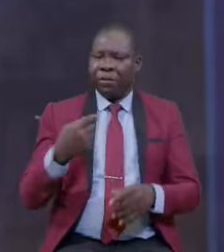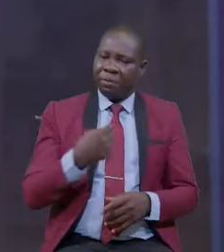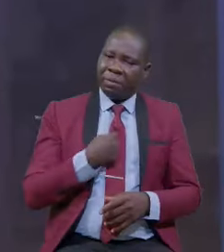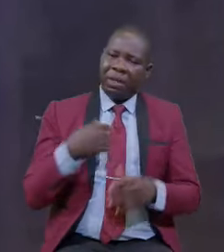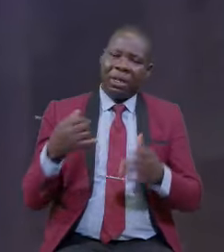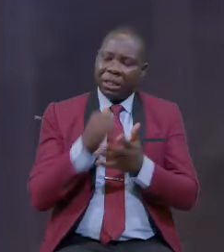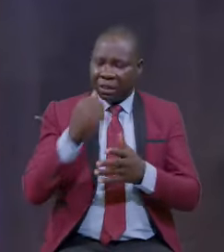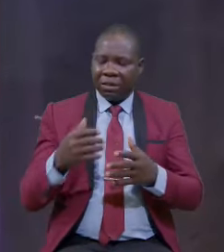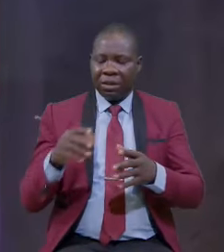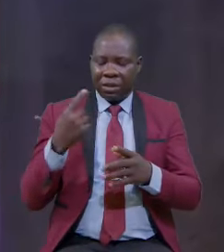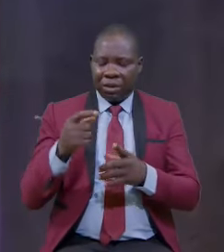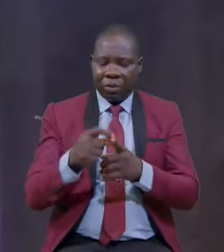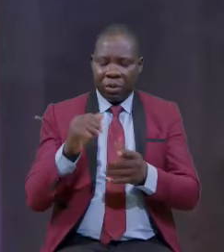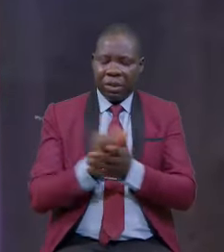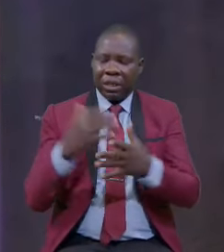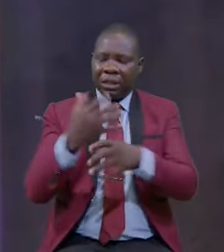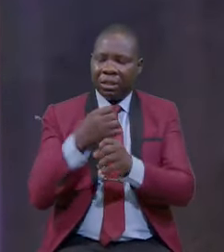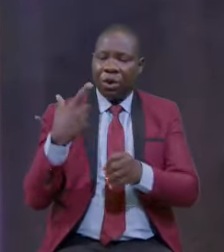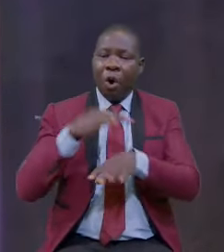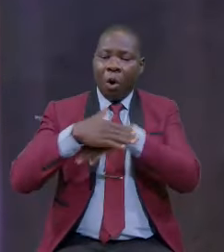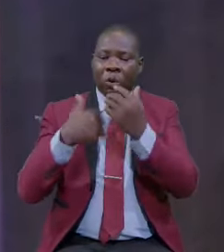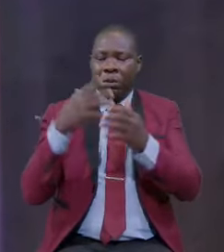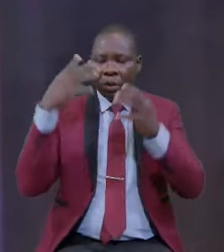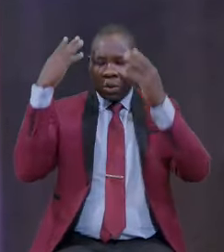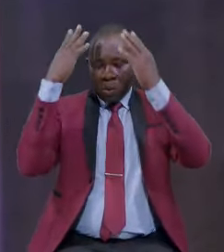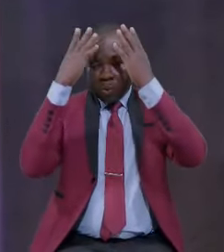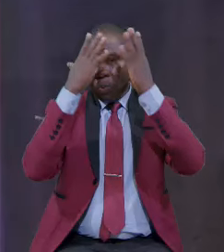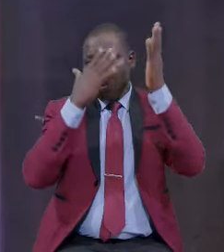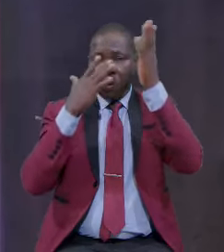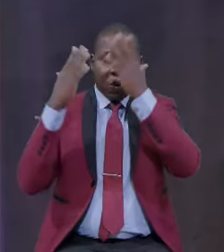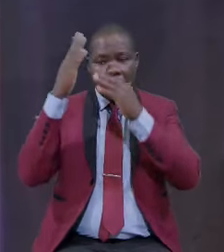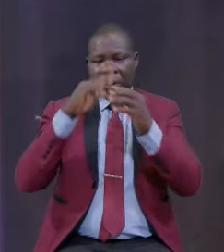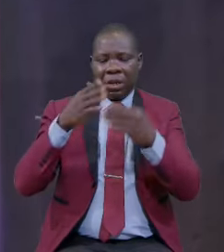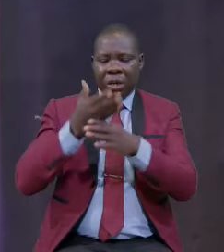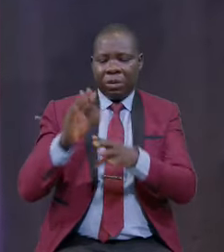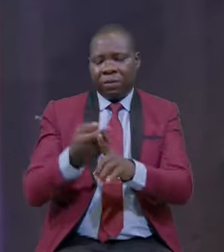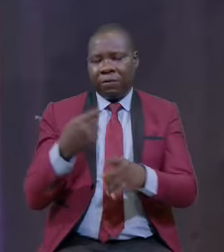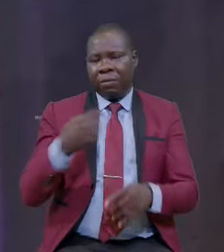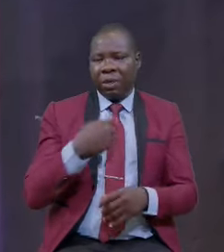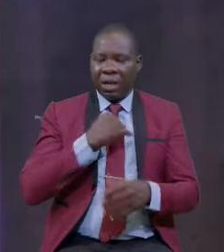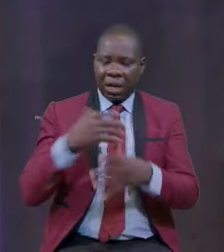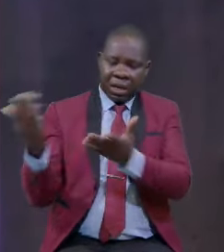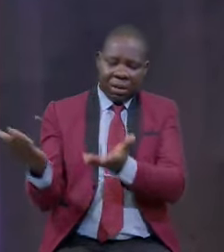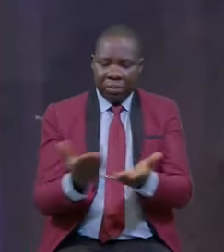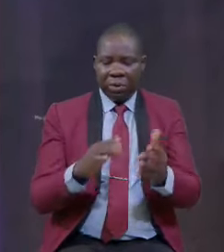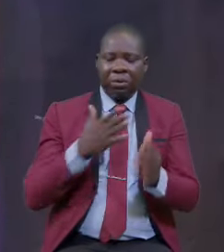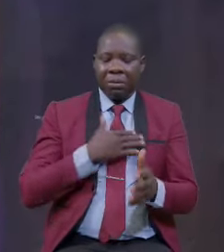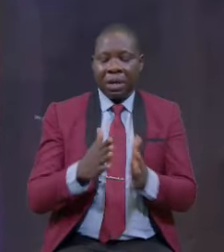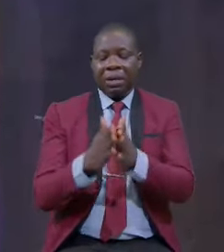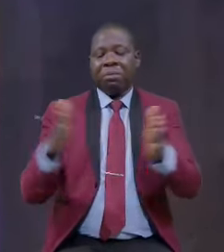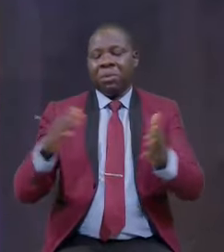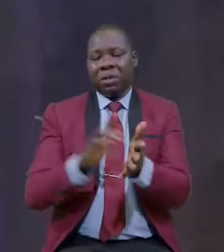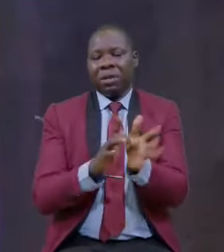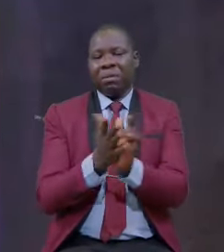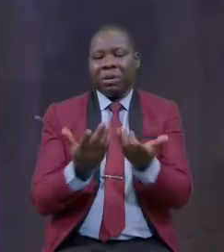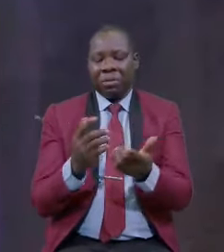I opened my large Bible and I was reading. And not knowing what we're going to